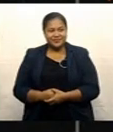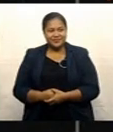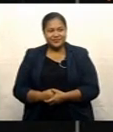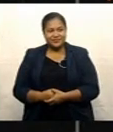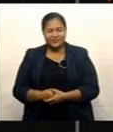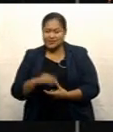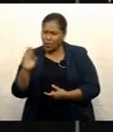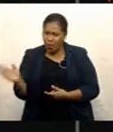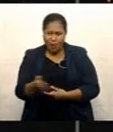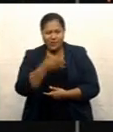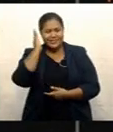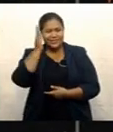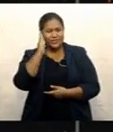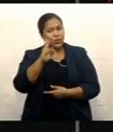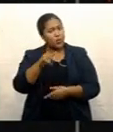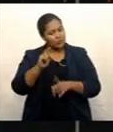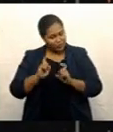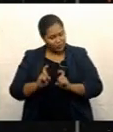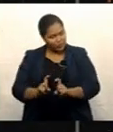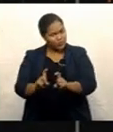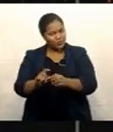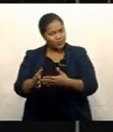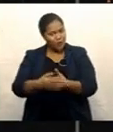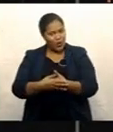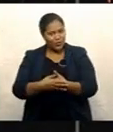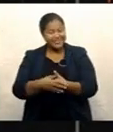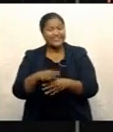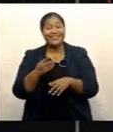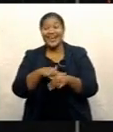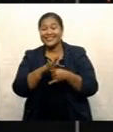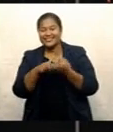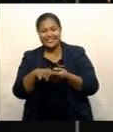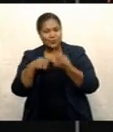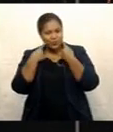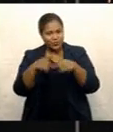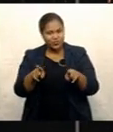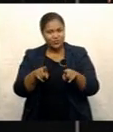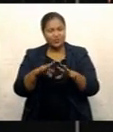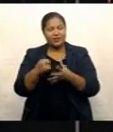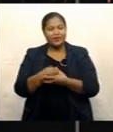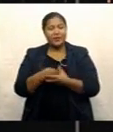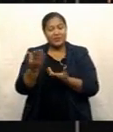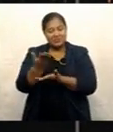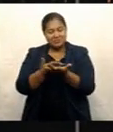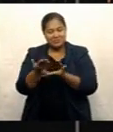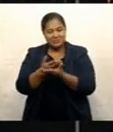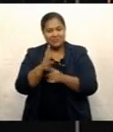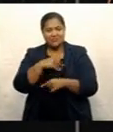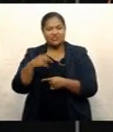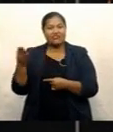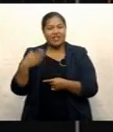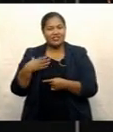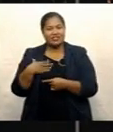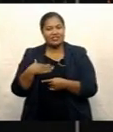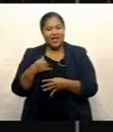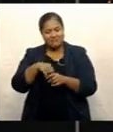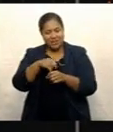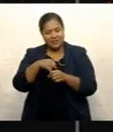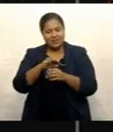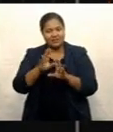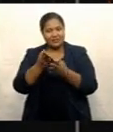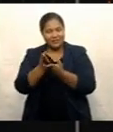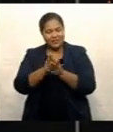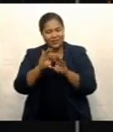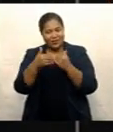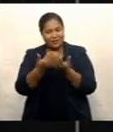schools nationwide will remain closed until further notice following discussions with the Ministry of Health and Medical Services.